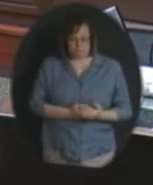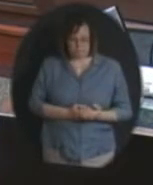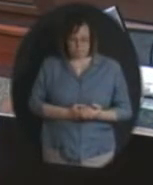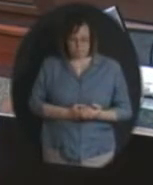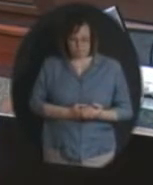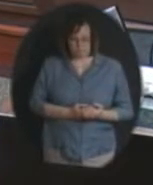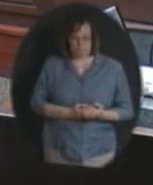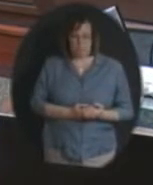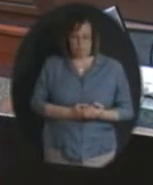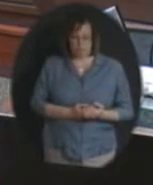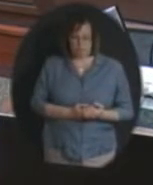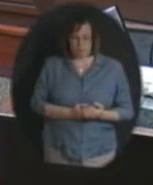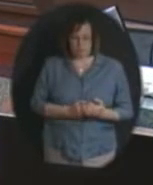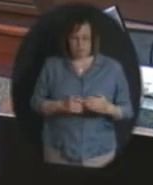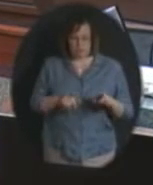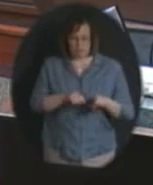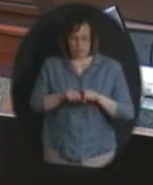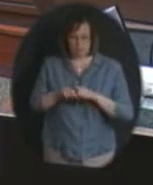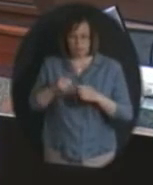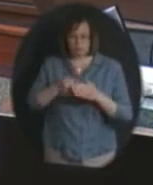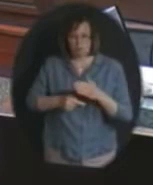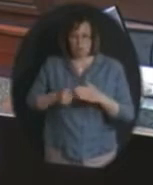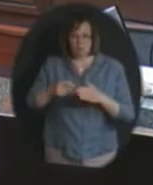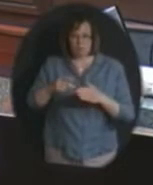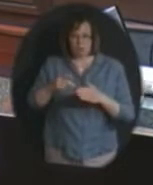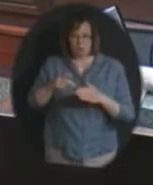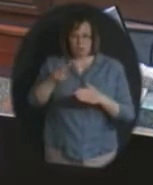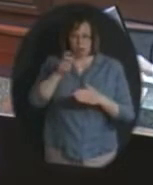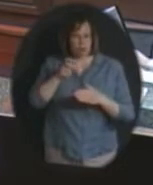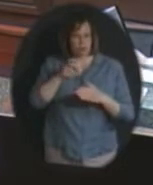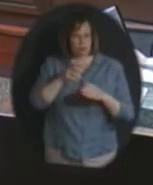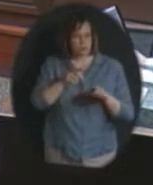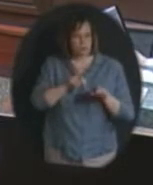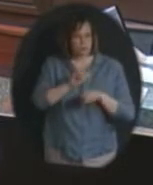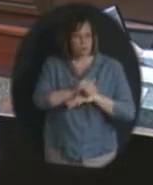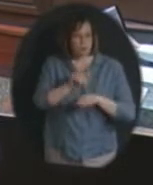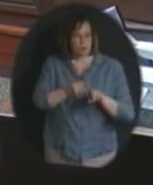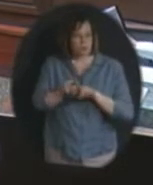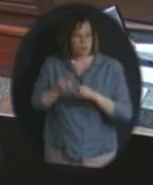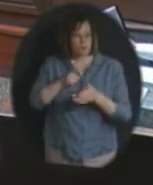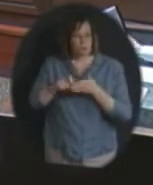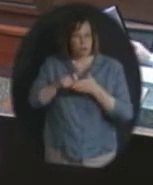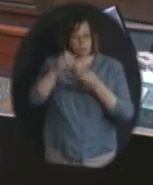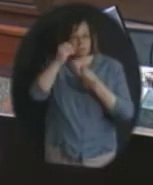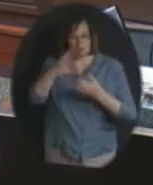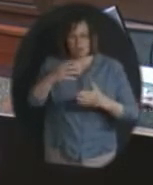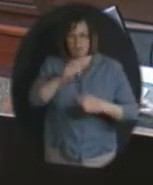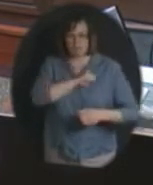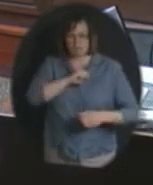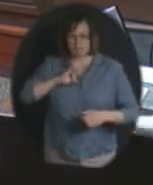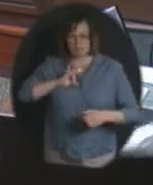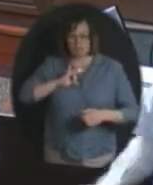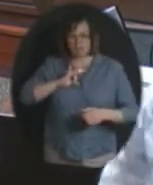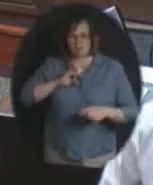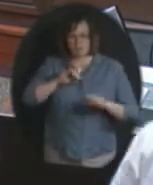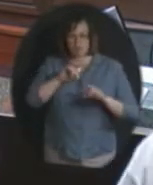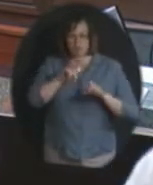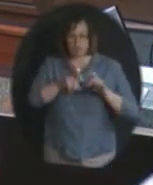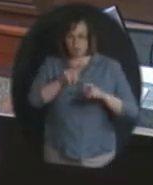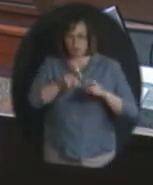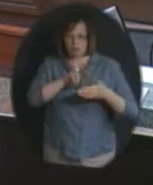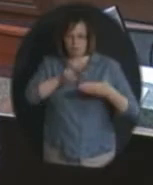In addition to what we've heard tonight, the board also received written information. We had a staff survey results come